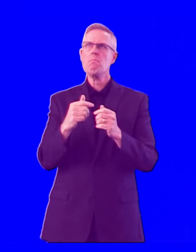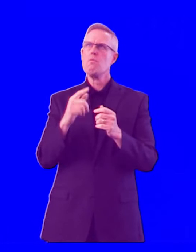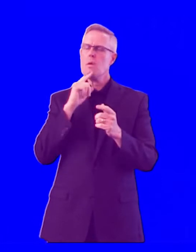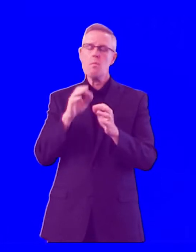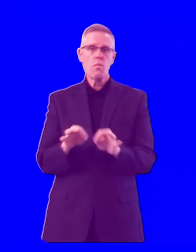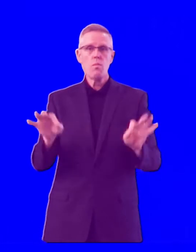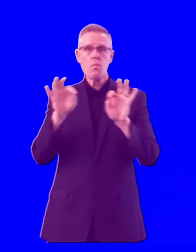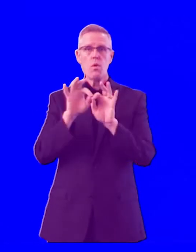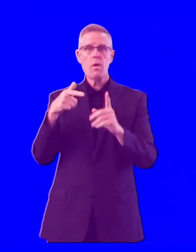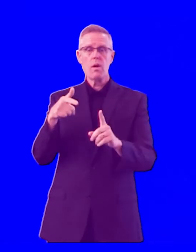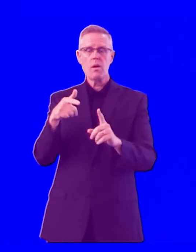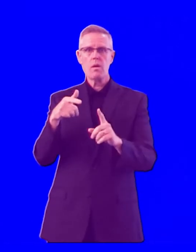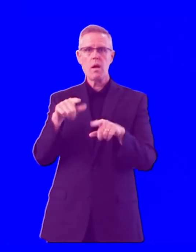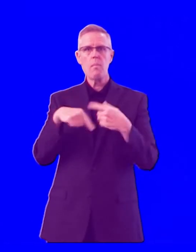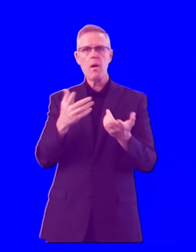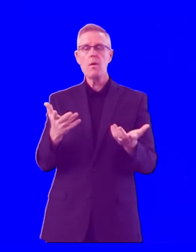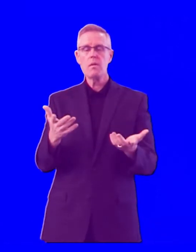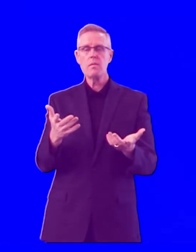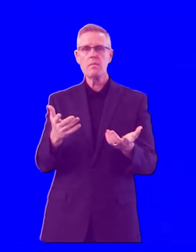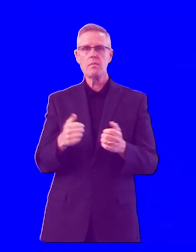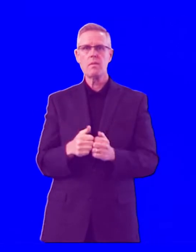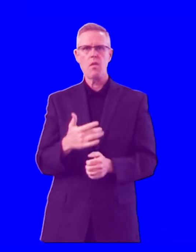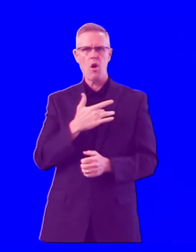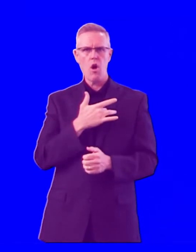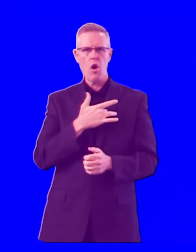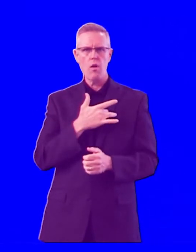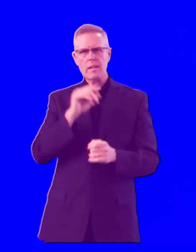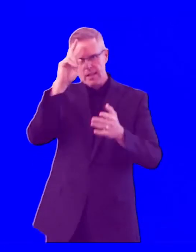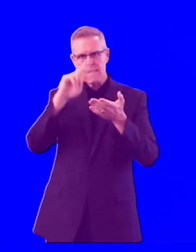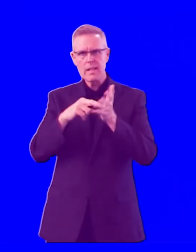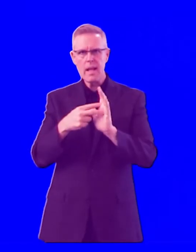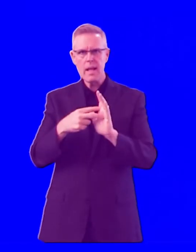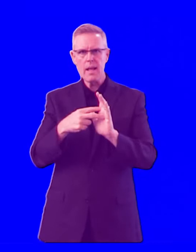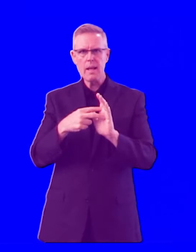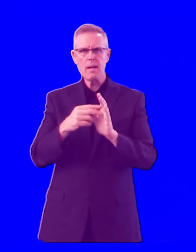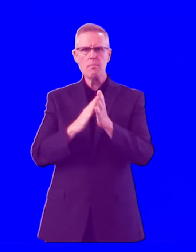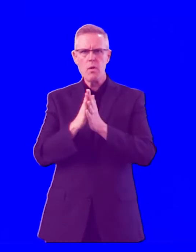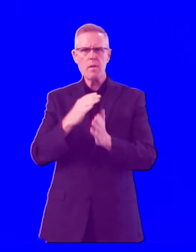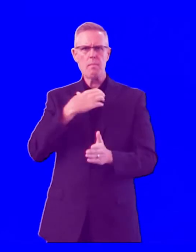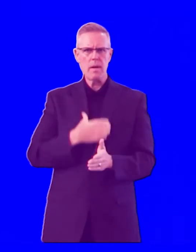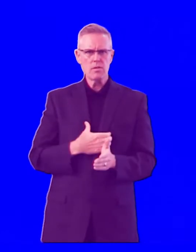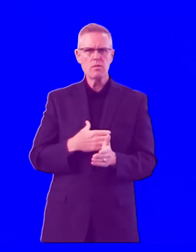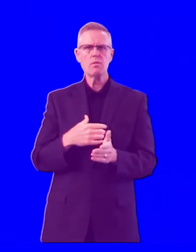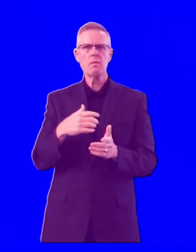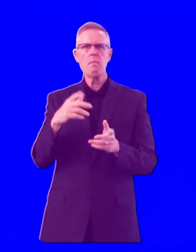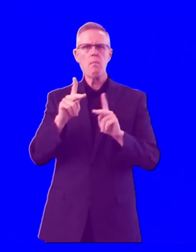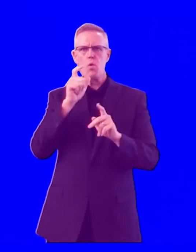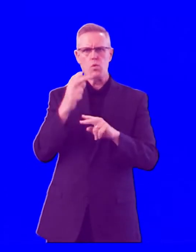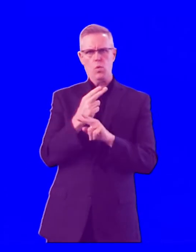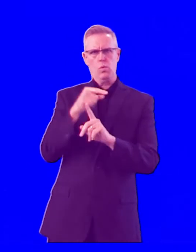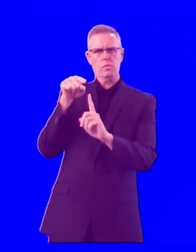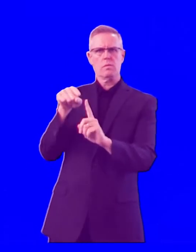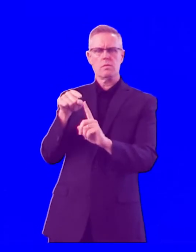than that. It was about the heart, the intent, the passion of the people that used all of the